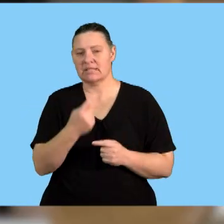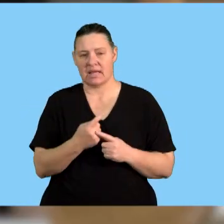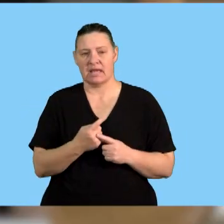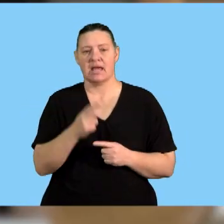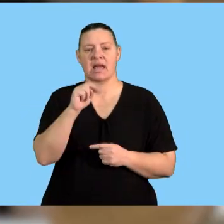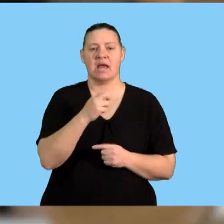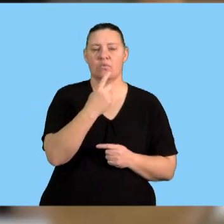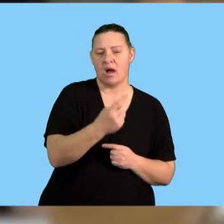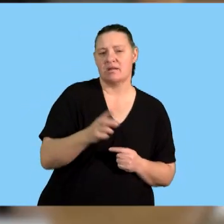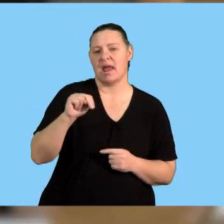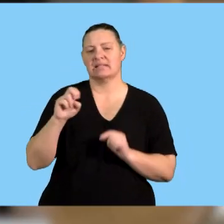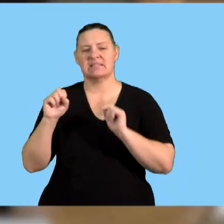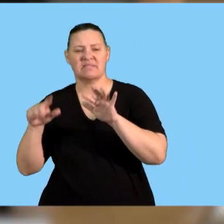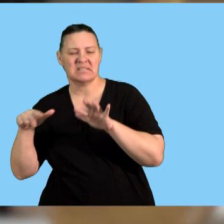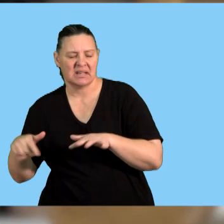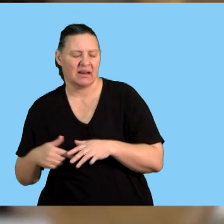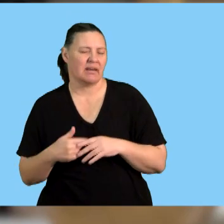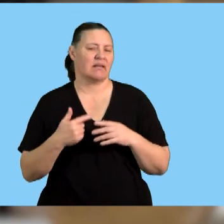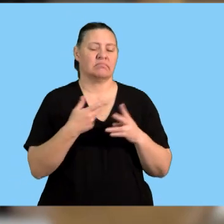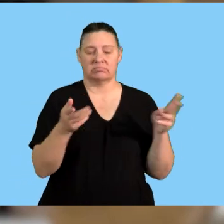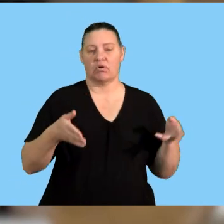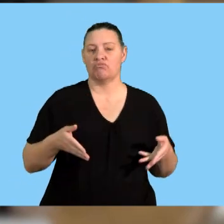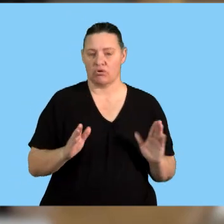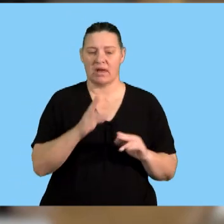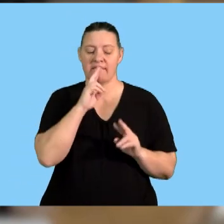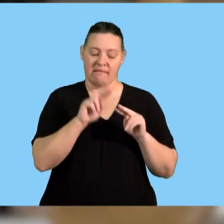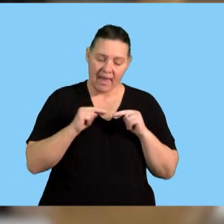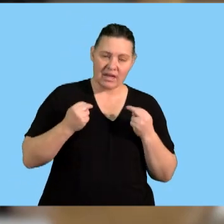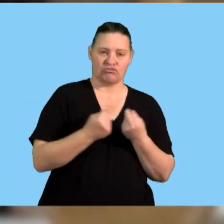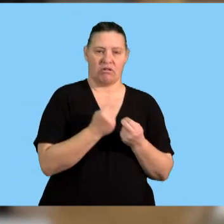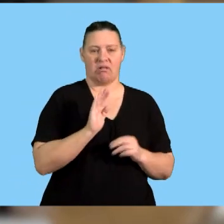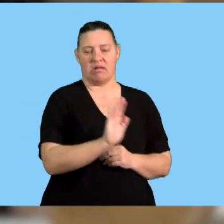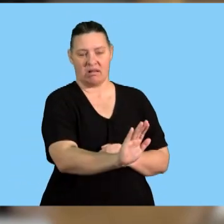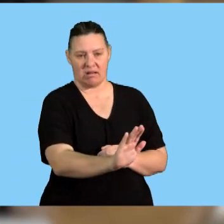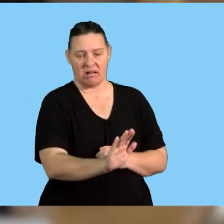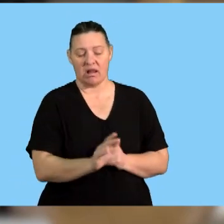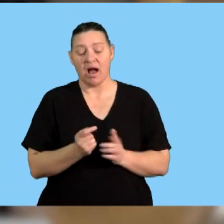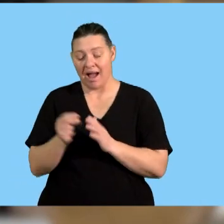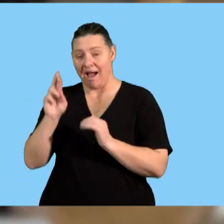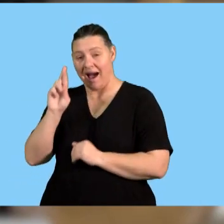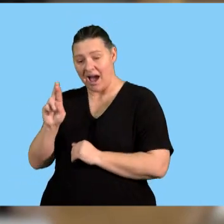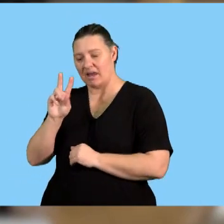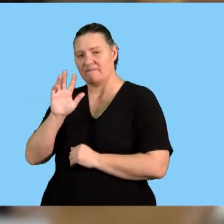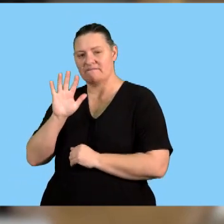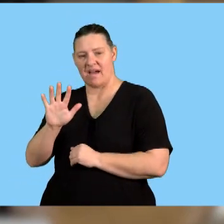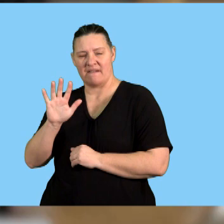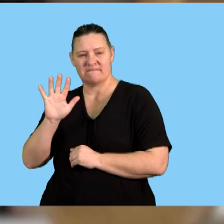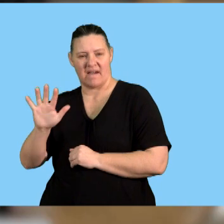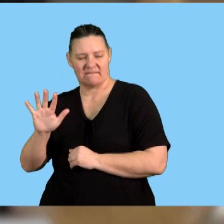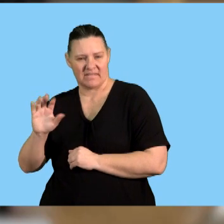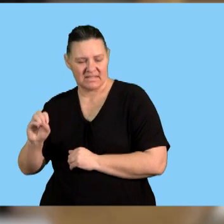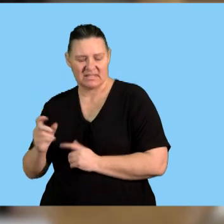says N1, N17. So all those roads, we call them national, and all those that are